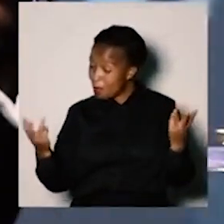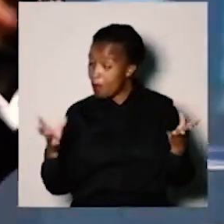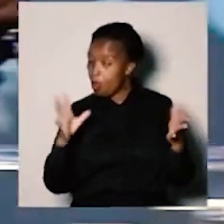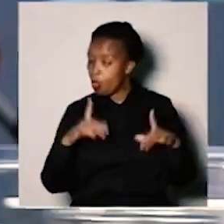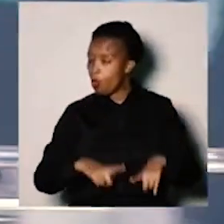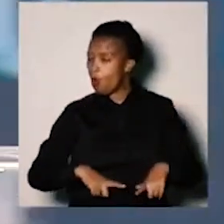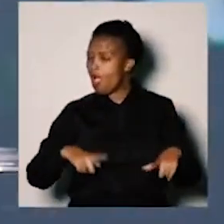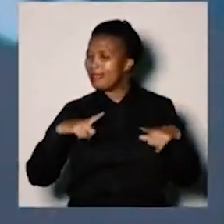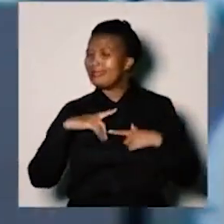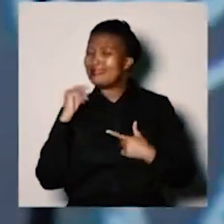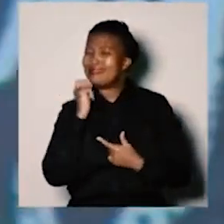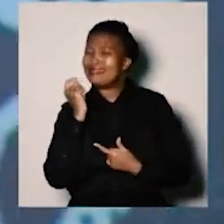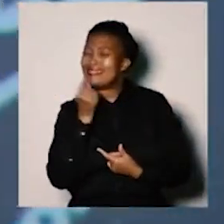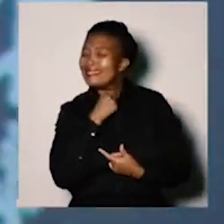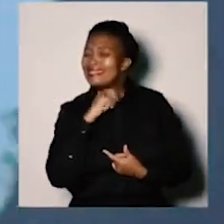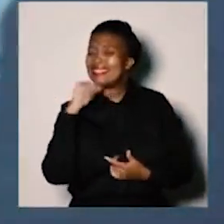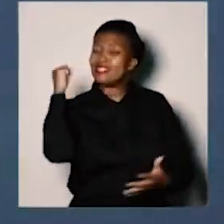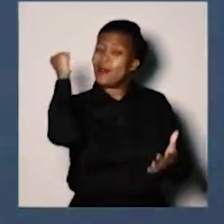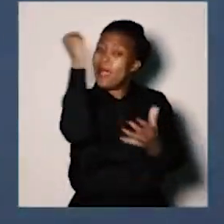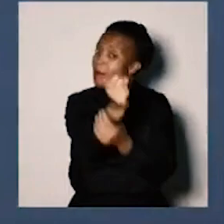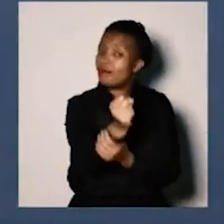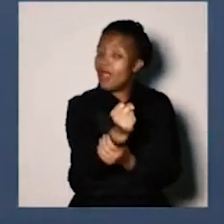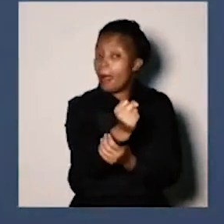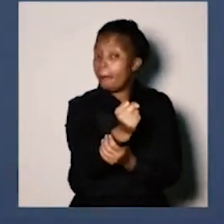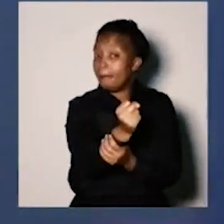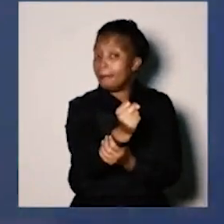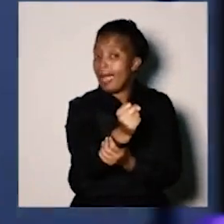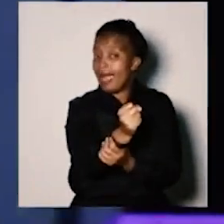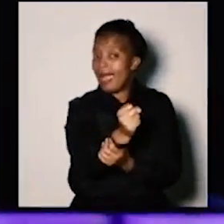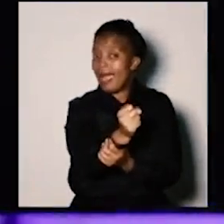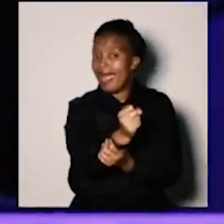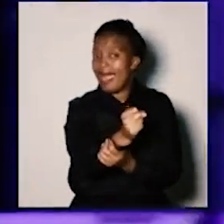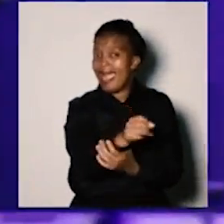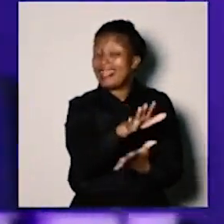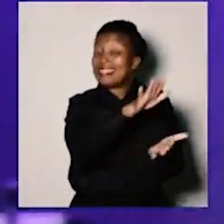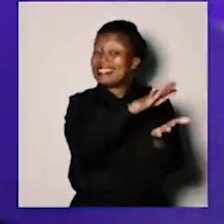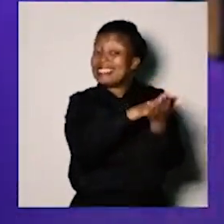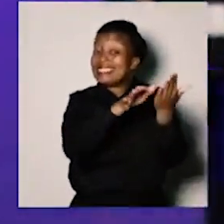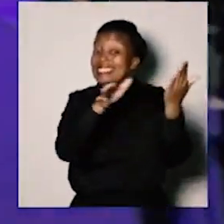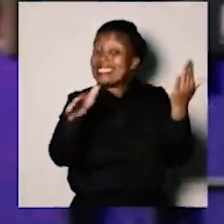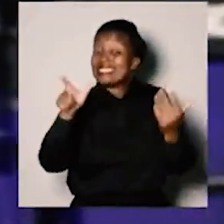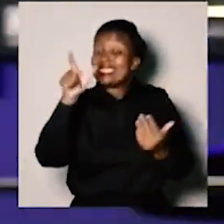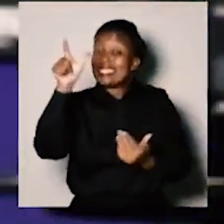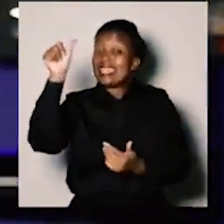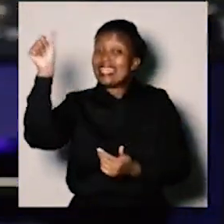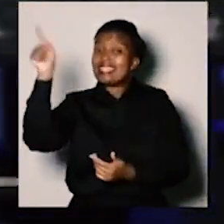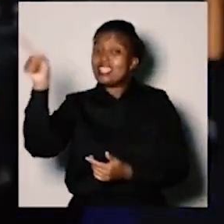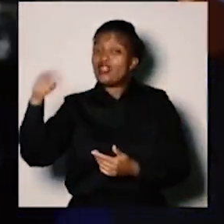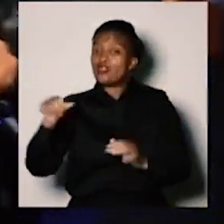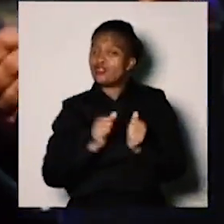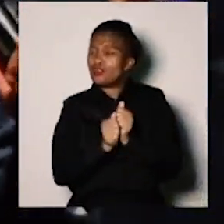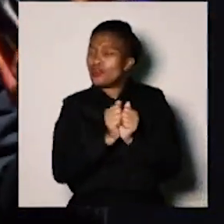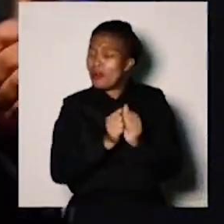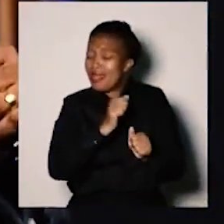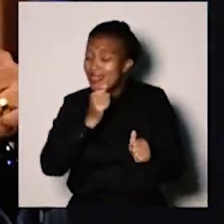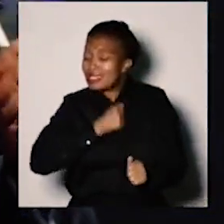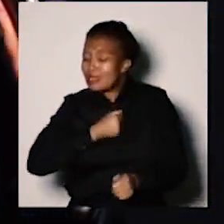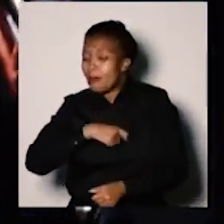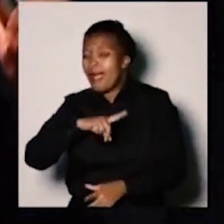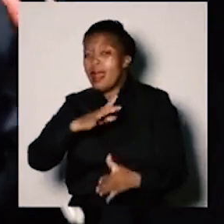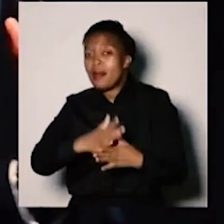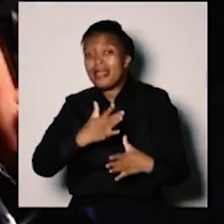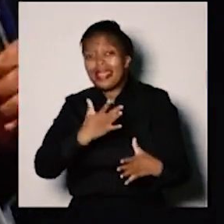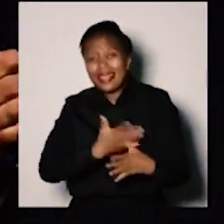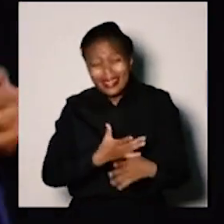He says to Abraham, Abraham, send Lazarus to my brothers on earth because they are